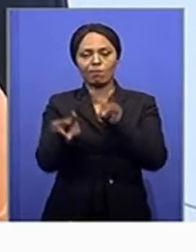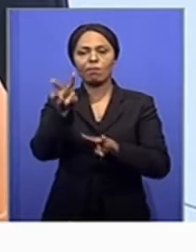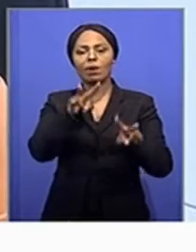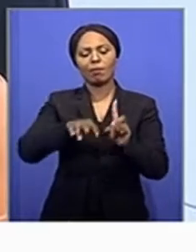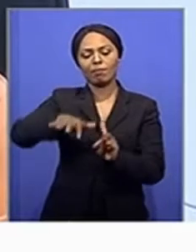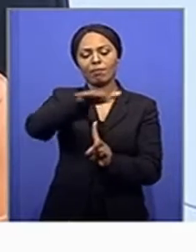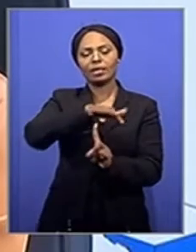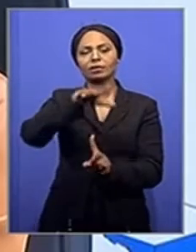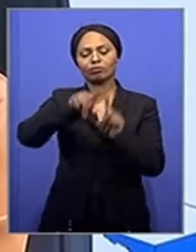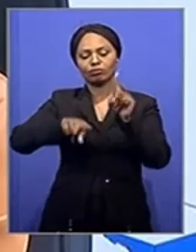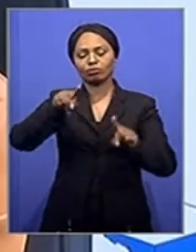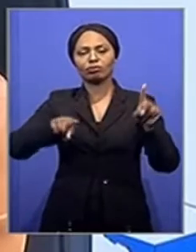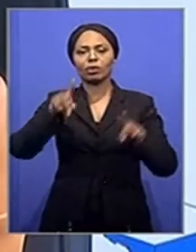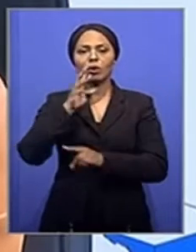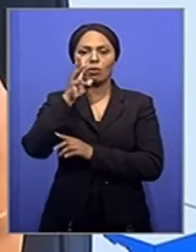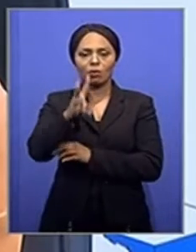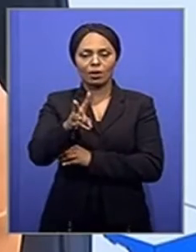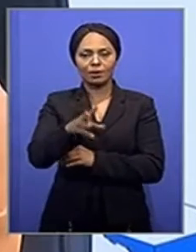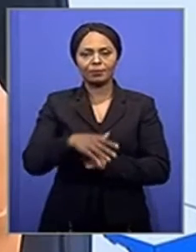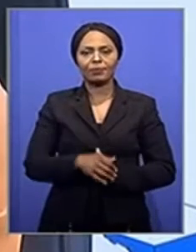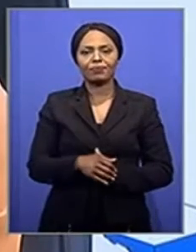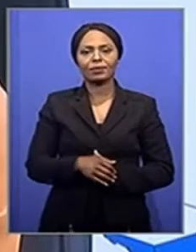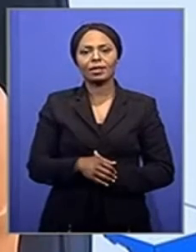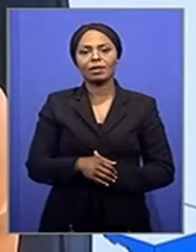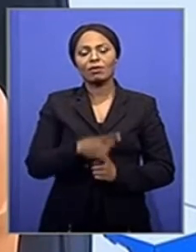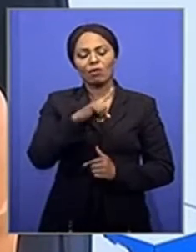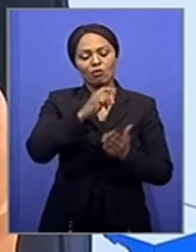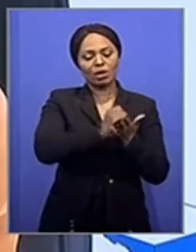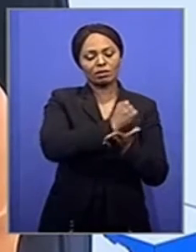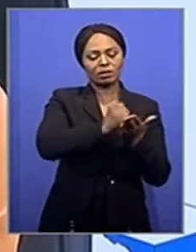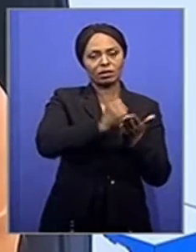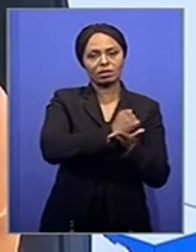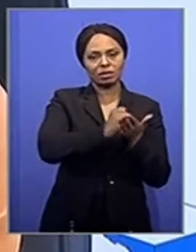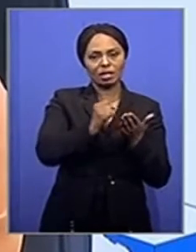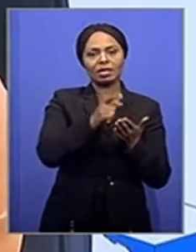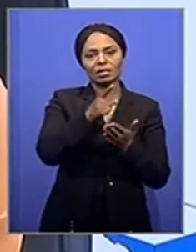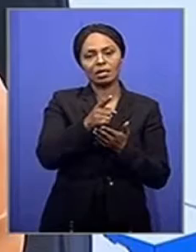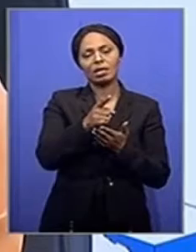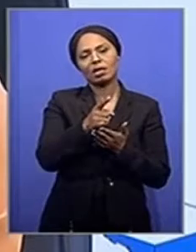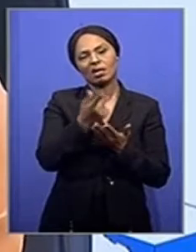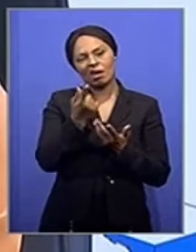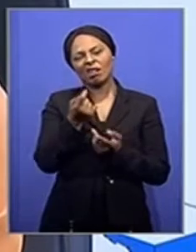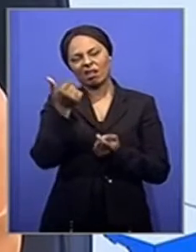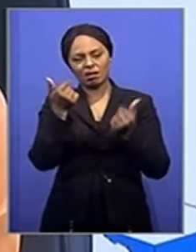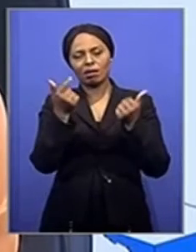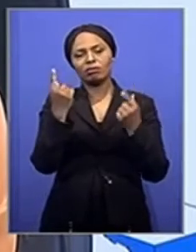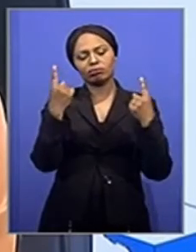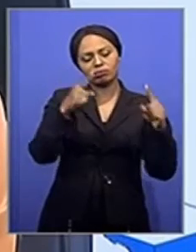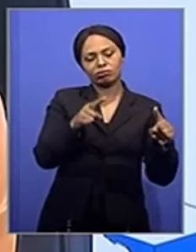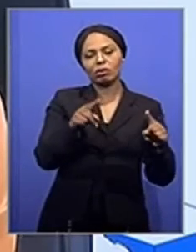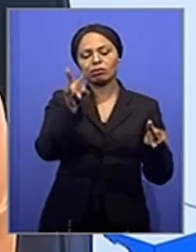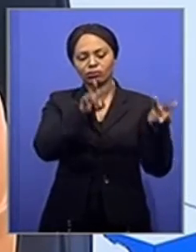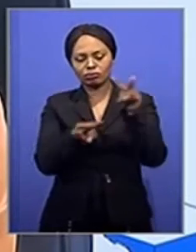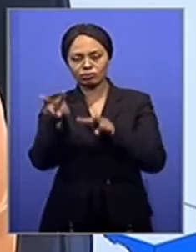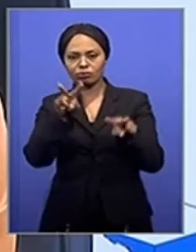not having static deployments for the registration weekend compared to elections, but they will be roving around